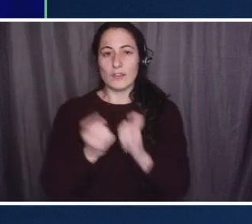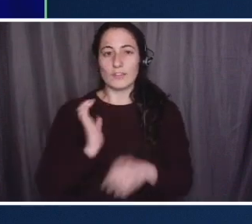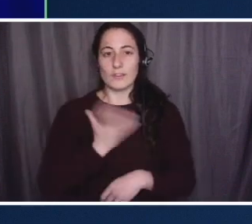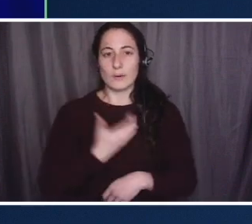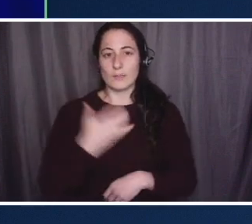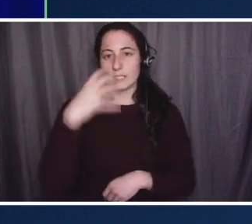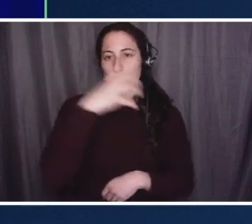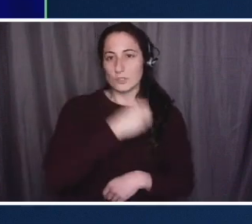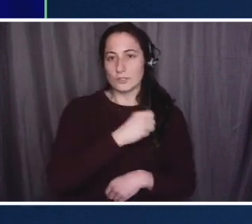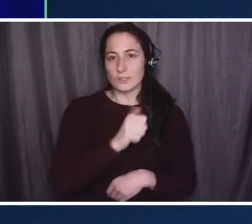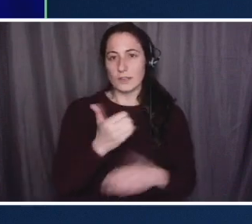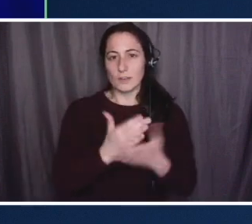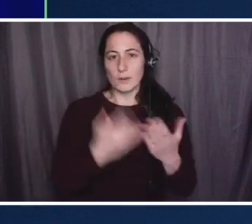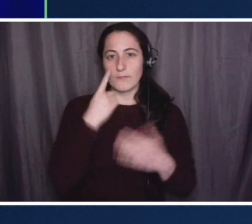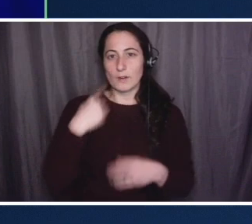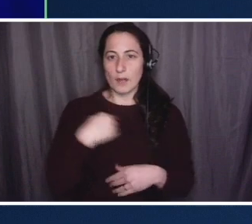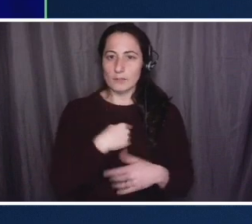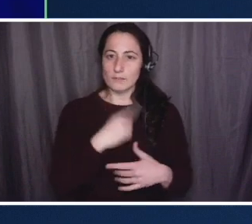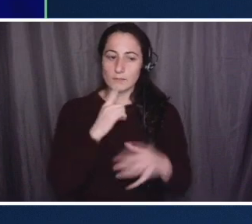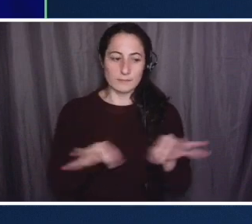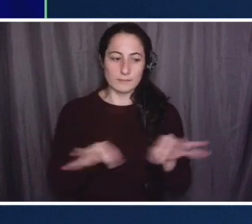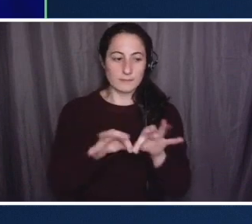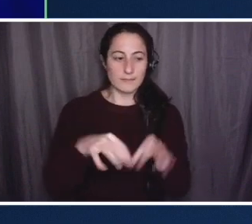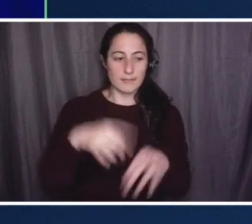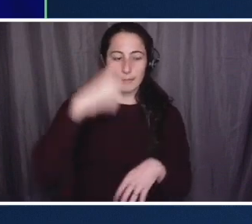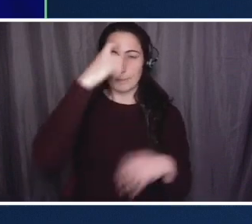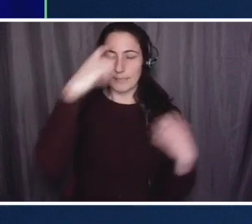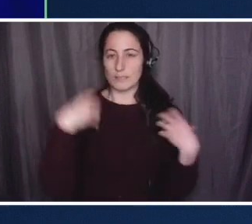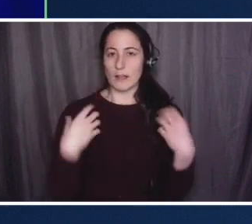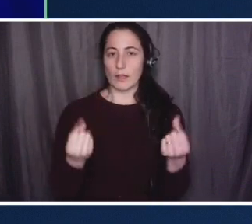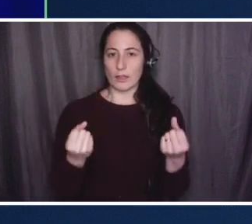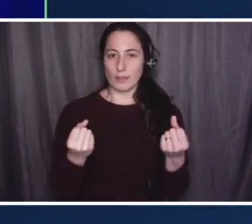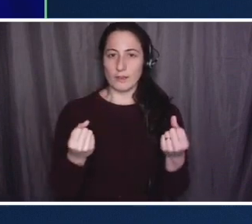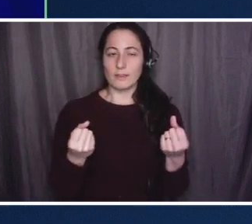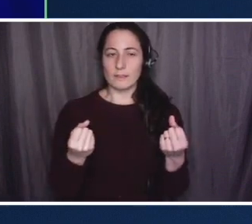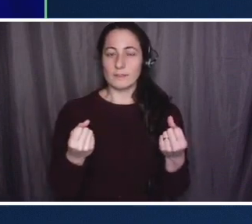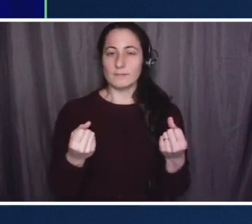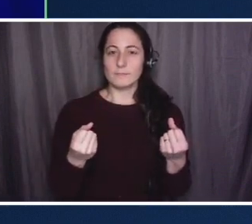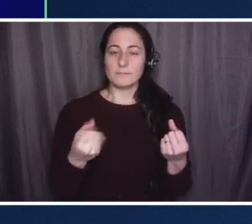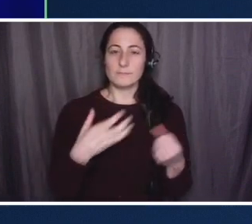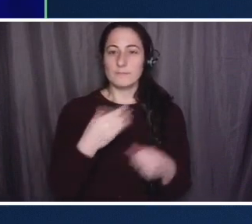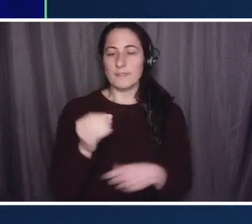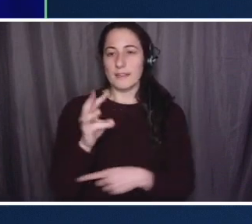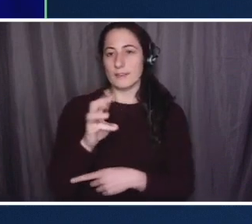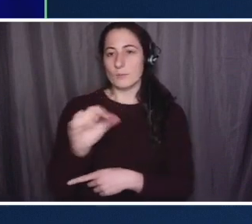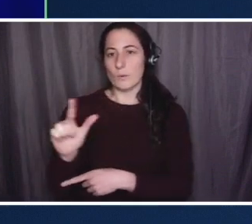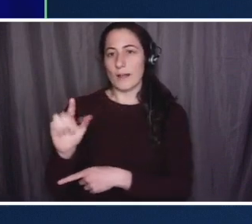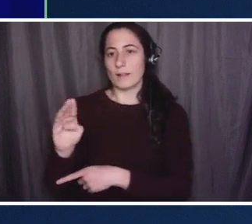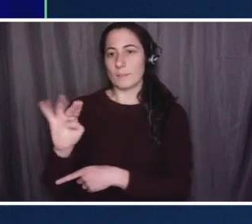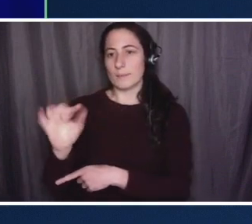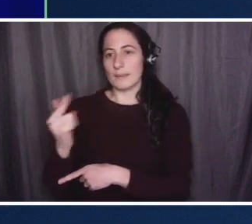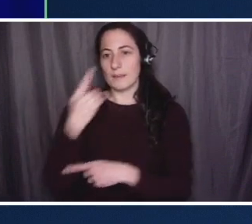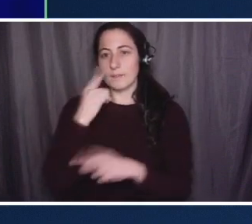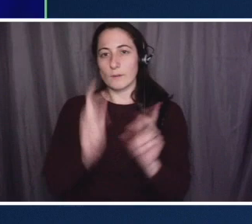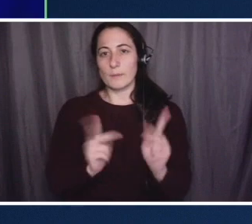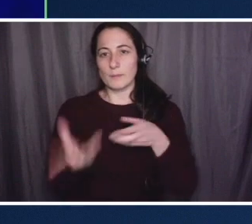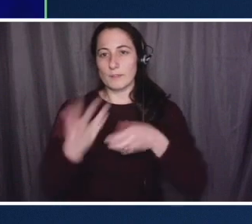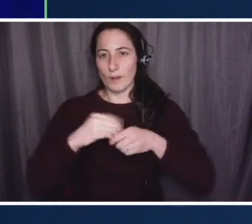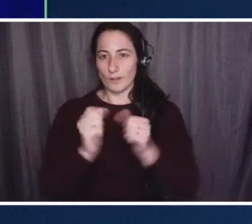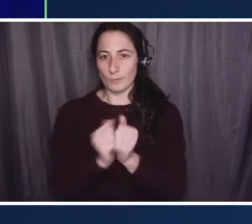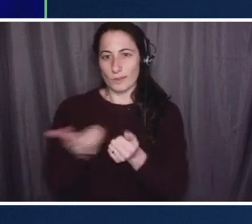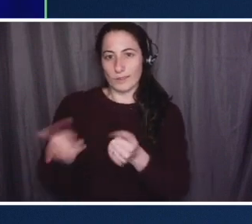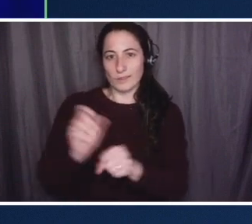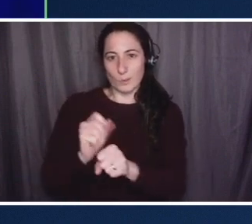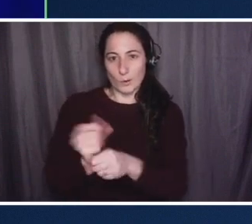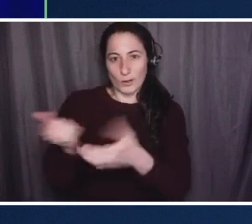us has become mental health, right? Thinking about the mental health and well-being of folks on the front lines, right? So how do we make sure that when we're saying, here's